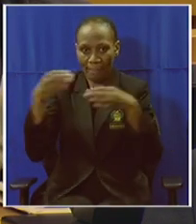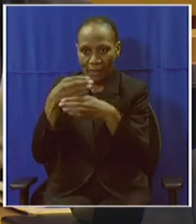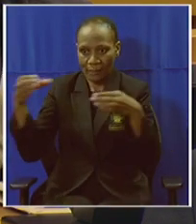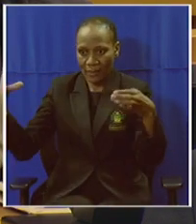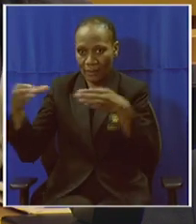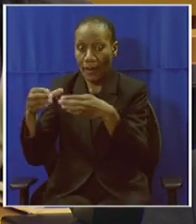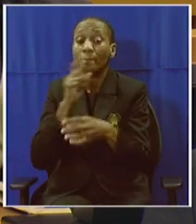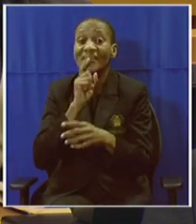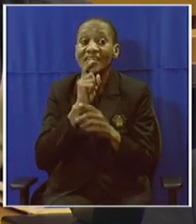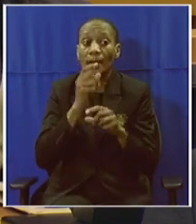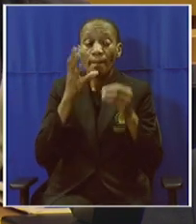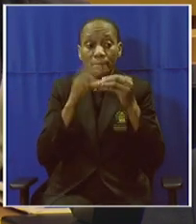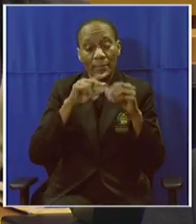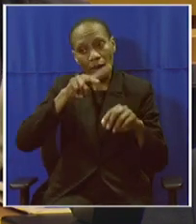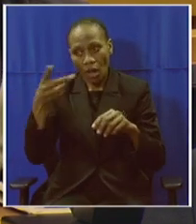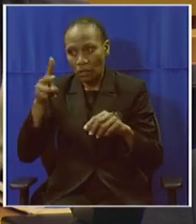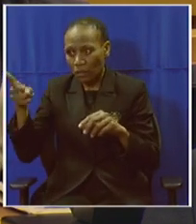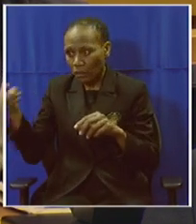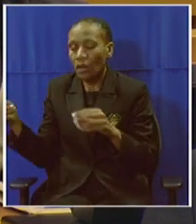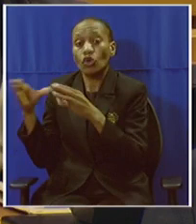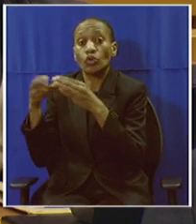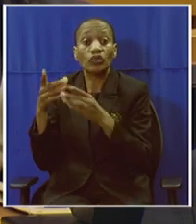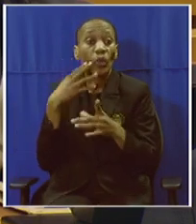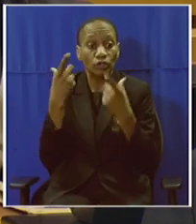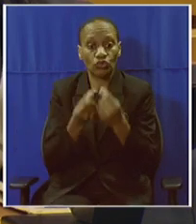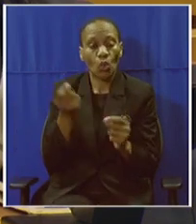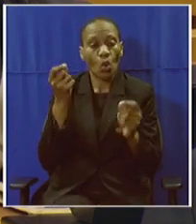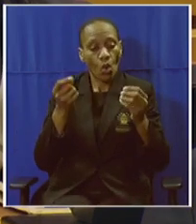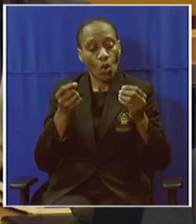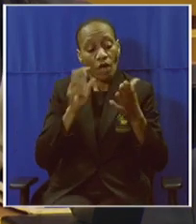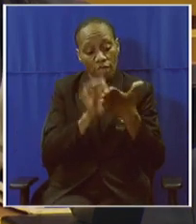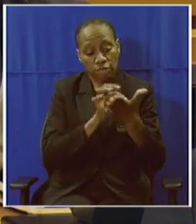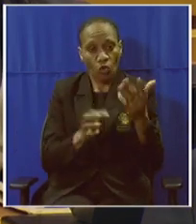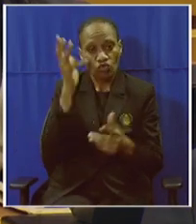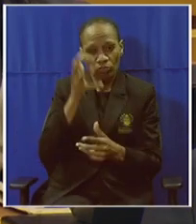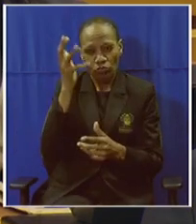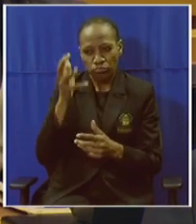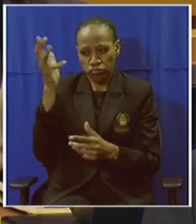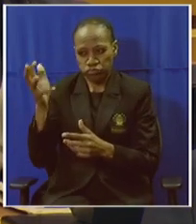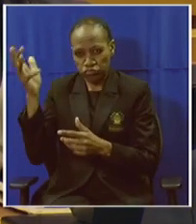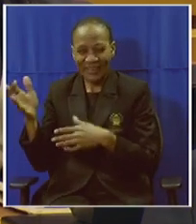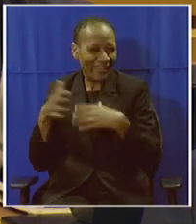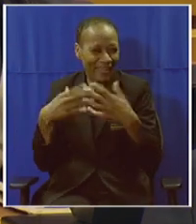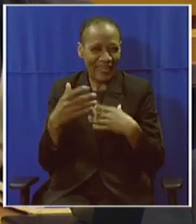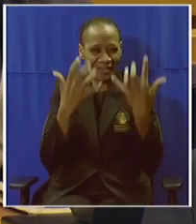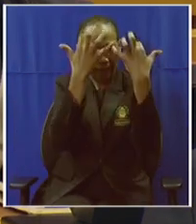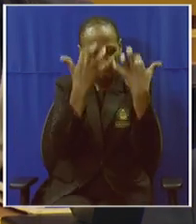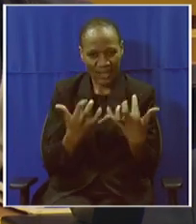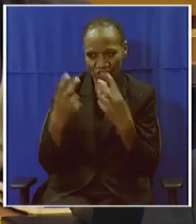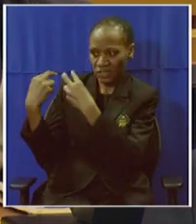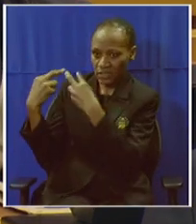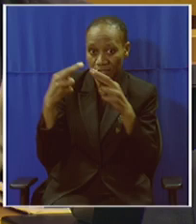a member from each party for making a declaration of vote on any budgetary review